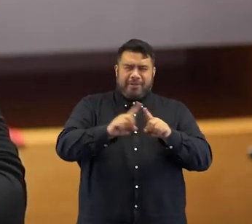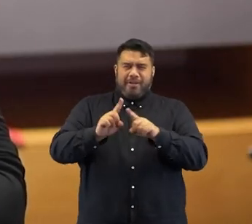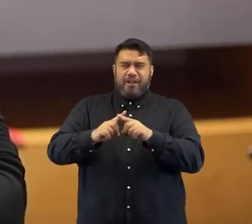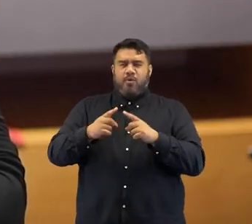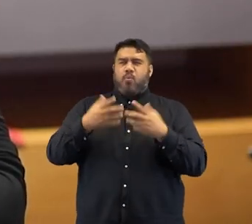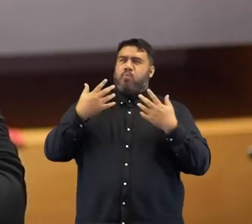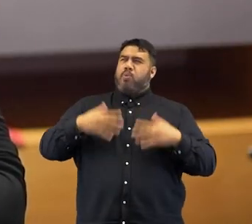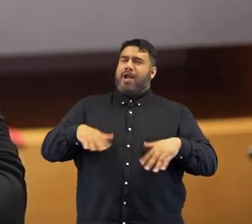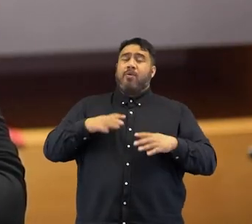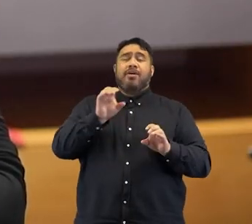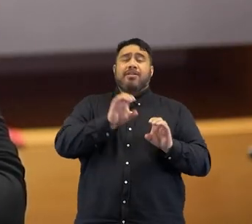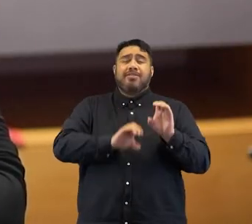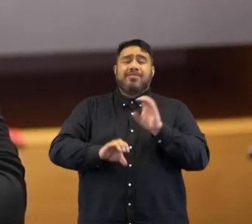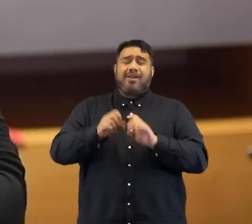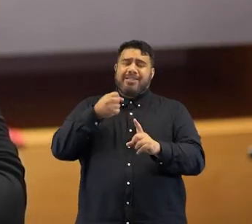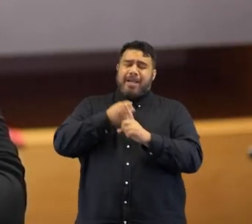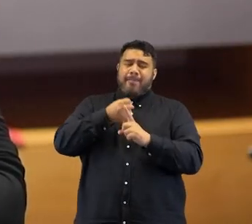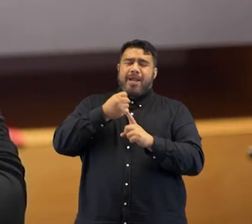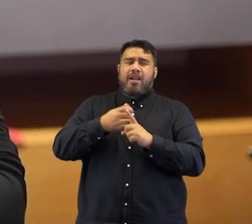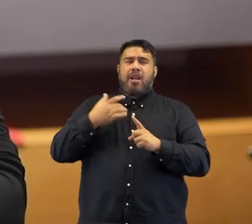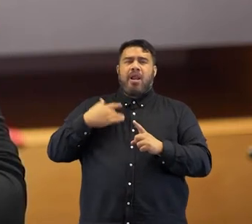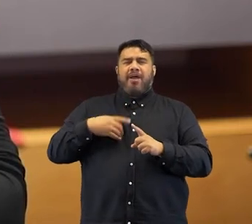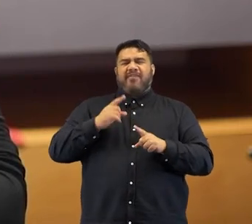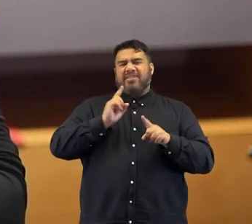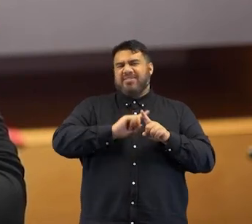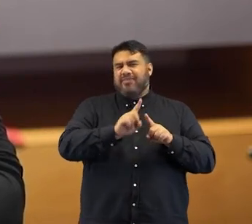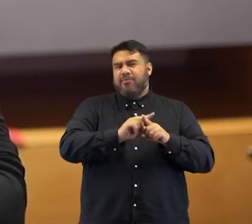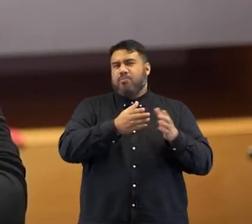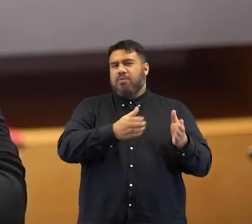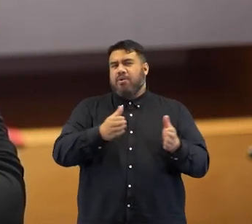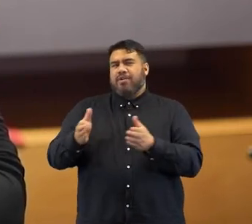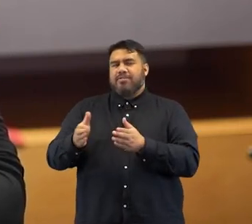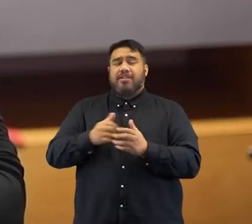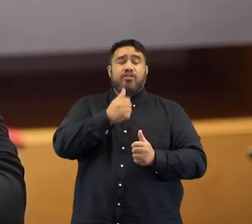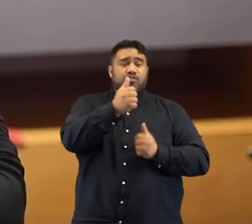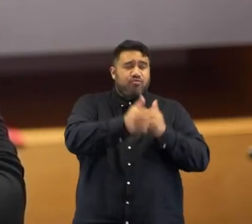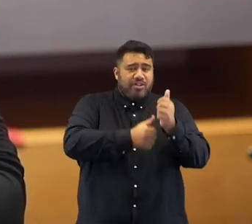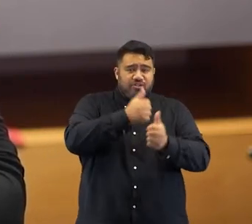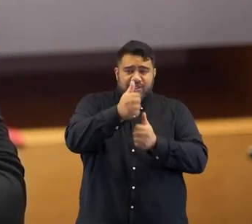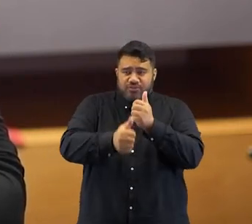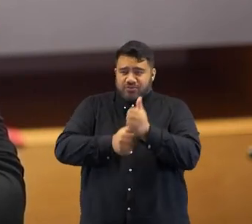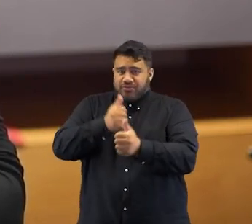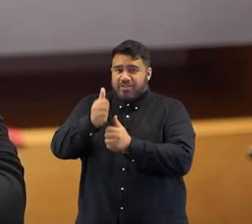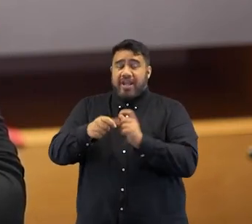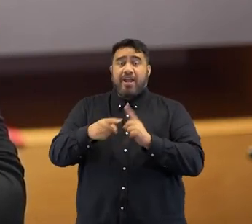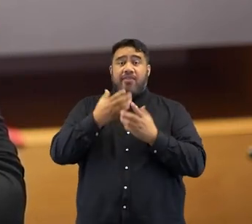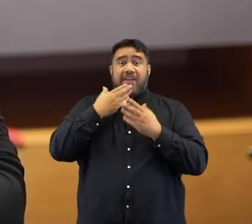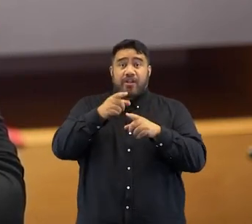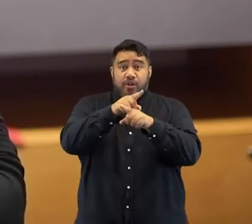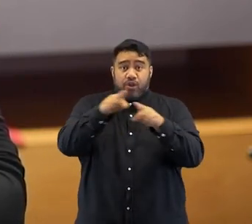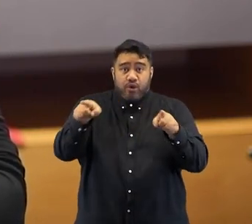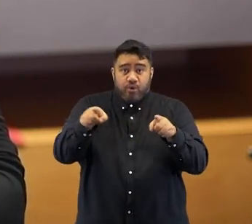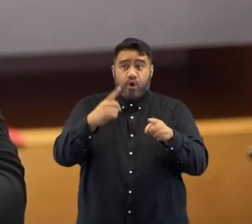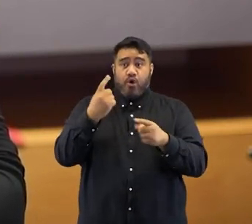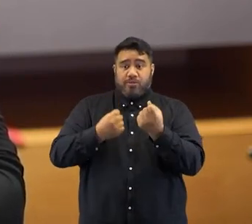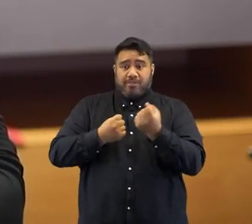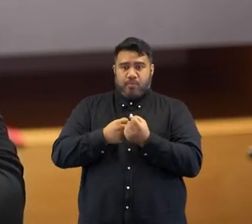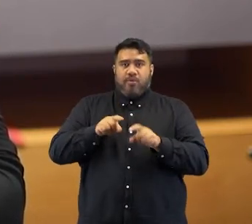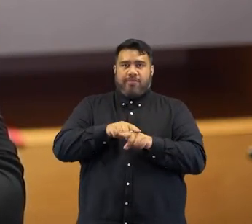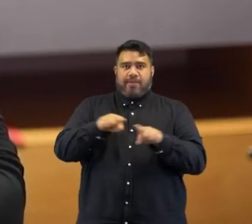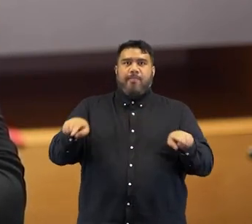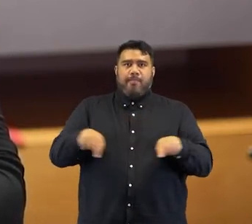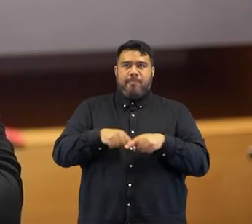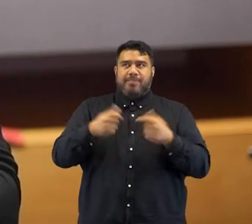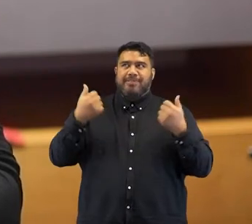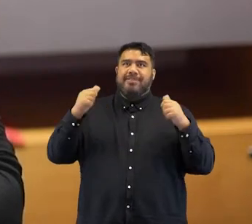demonstrate how science impacts many aspects of our lives. Congratulations to all the prize winners, and thank you to those who have contributed